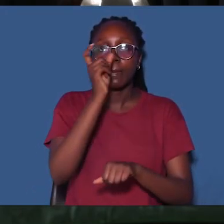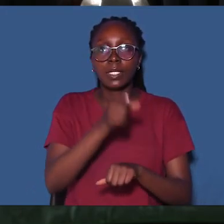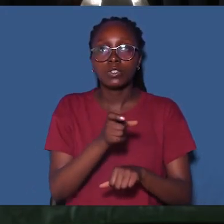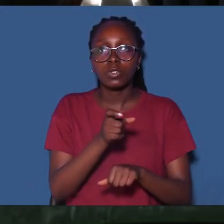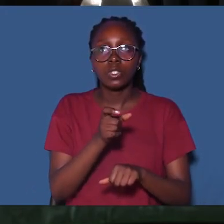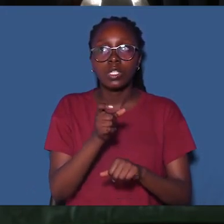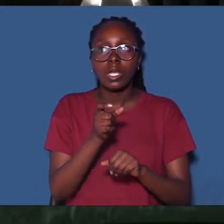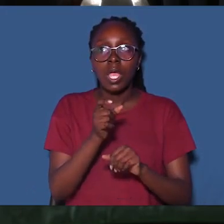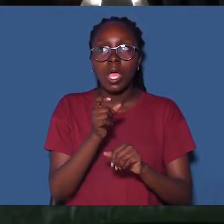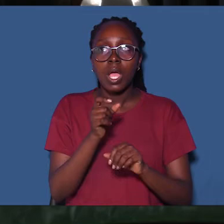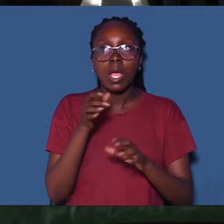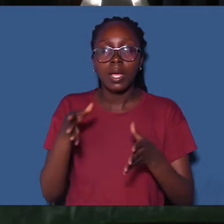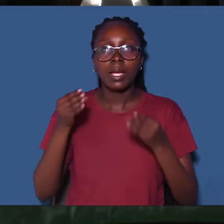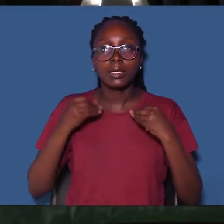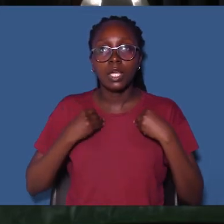lose